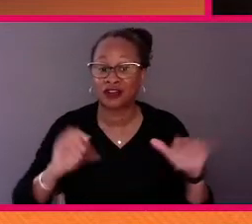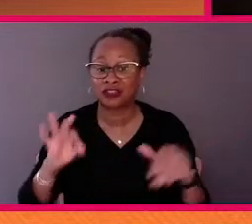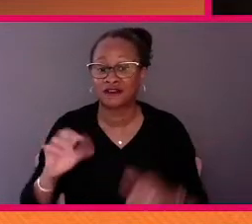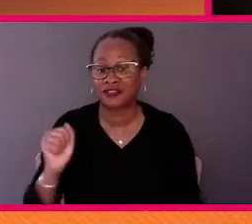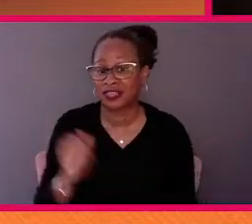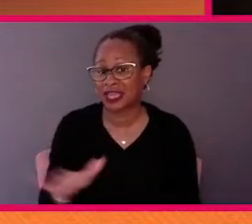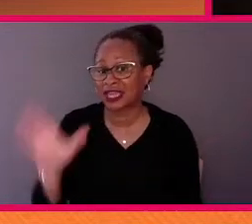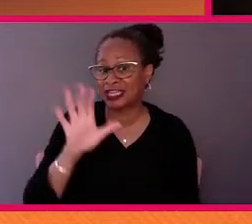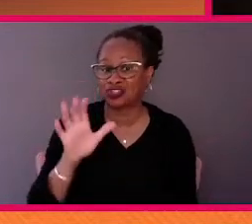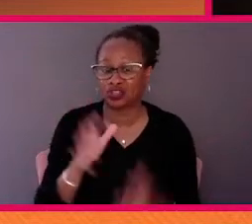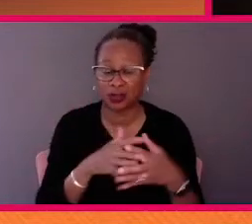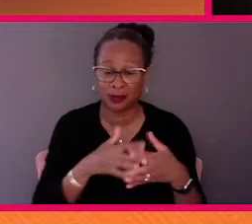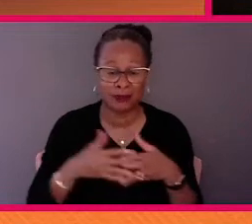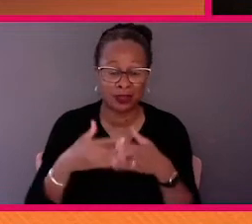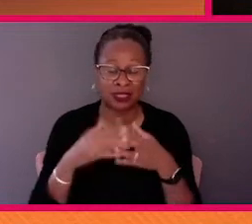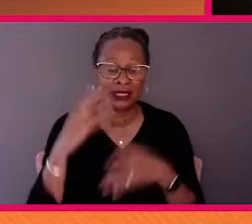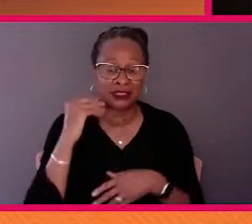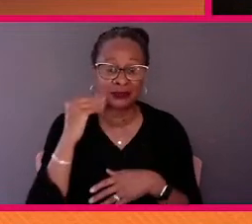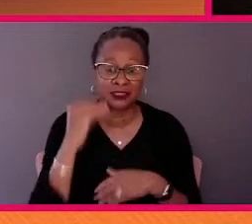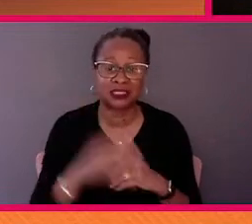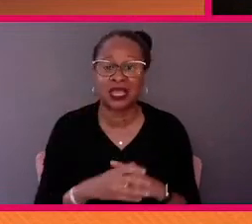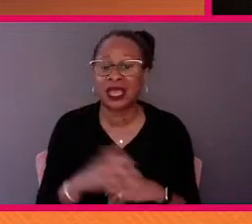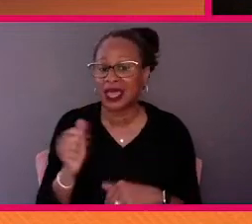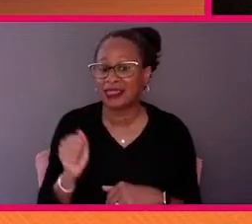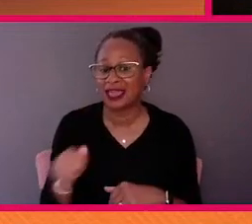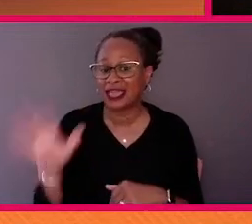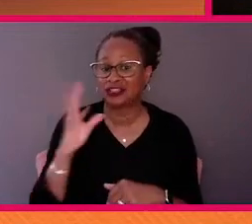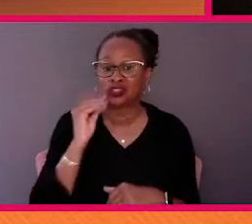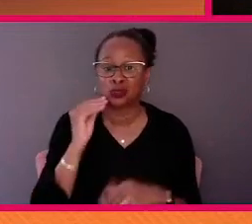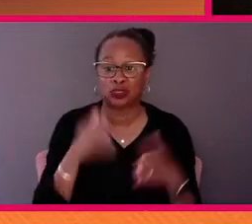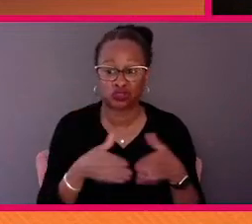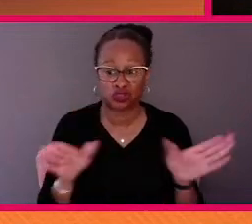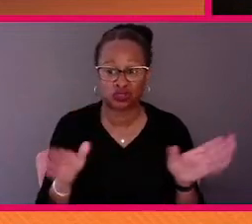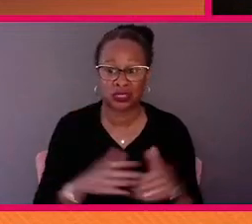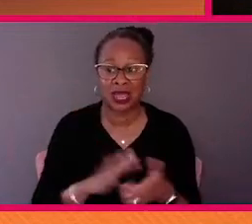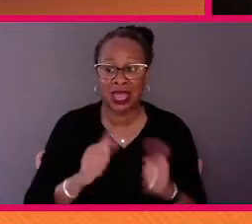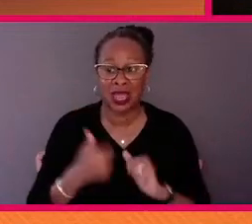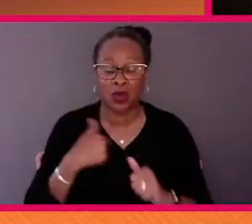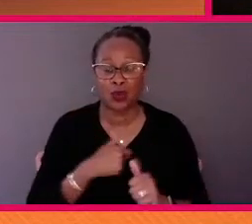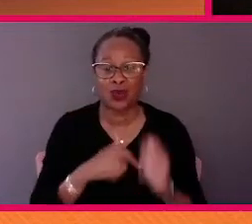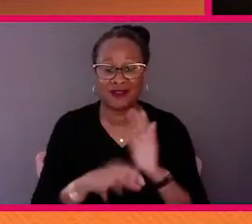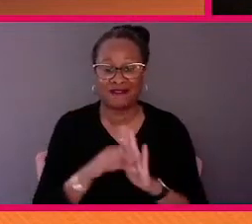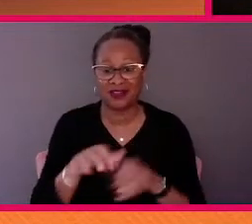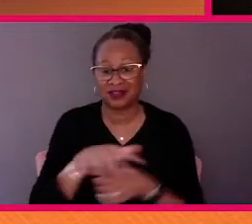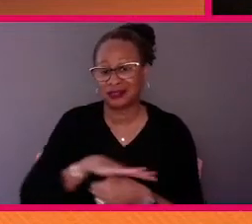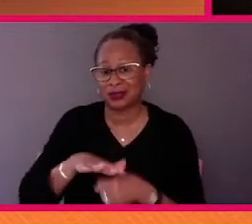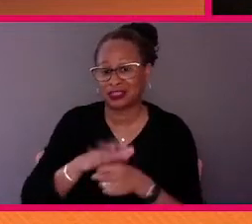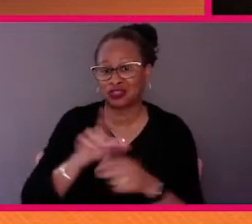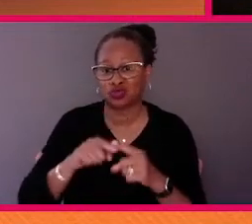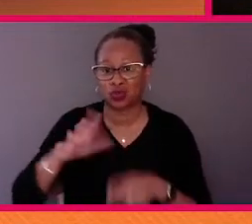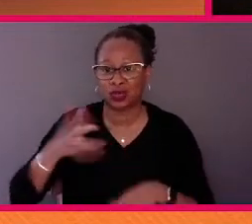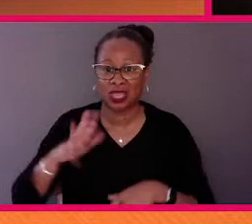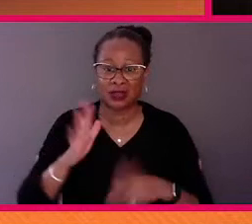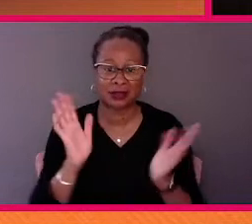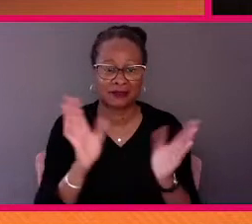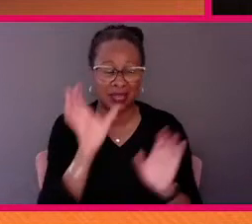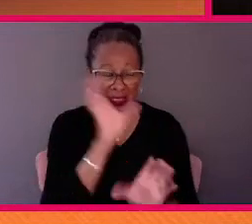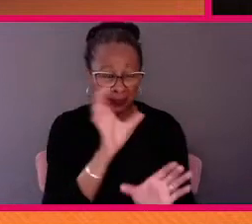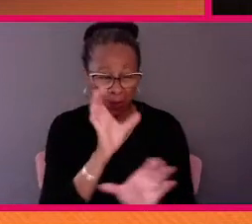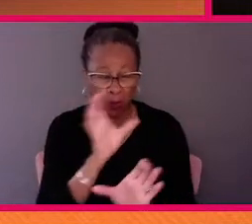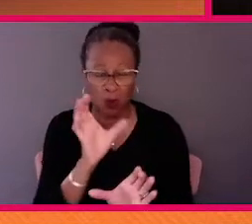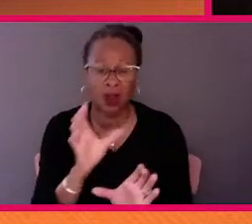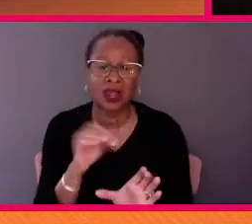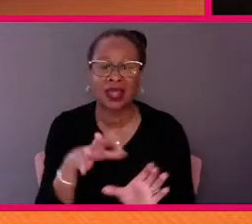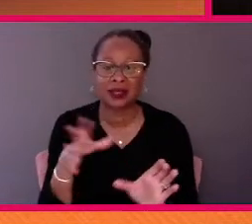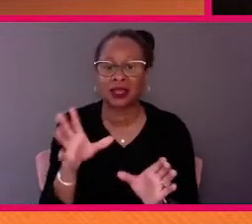experience and just the Asian experience in general, and how we find space to kind of explore and unpack these